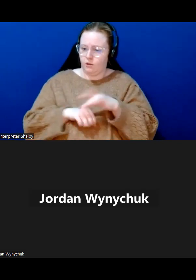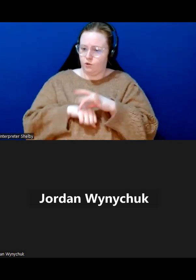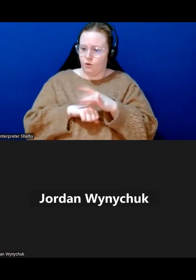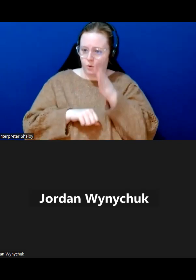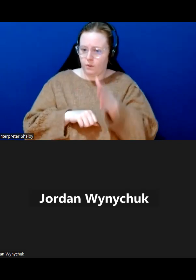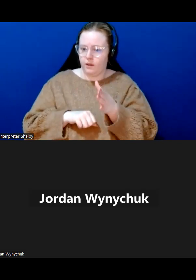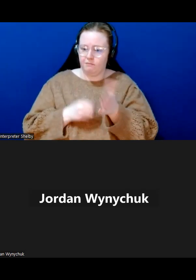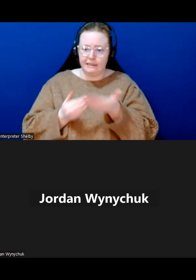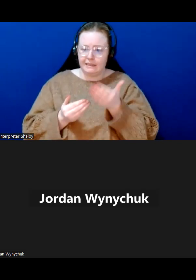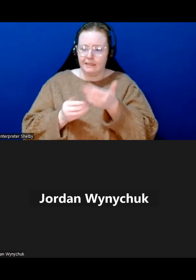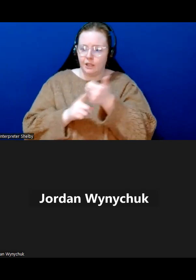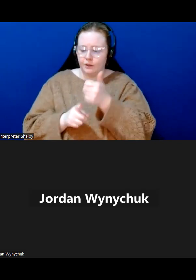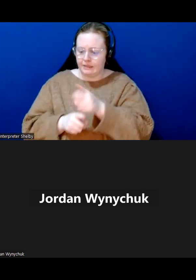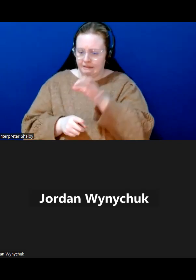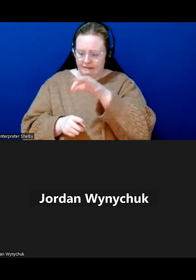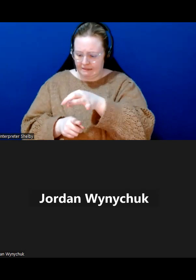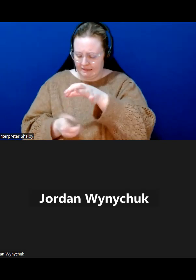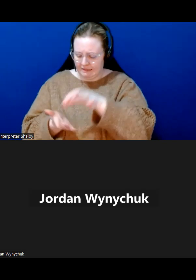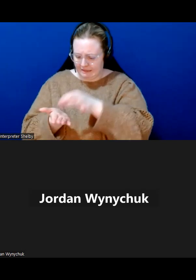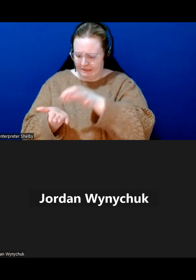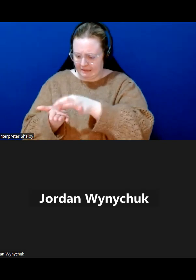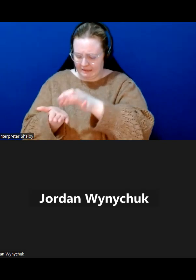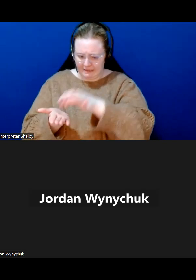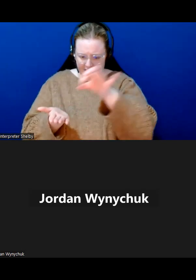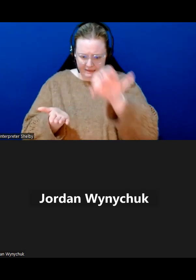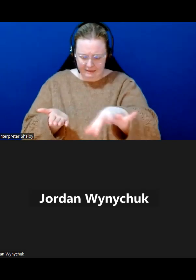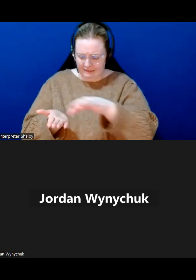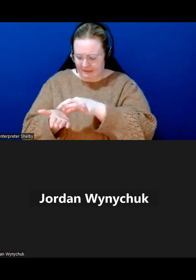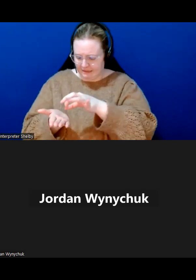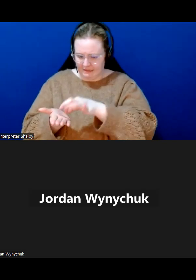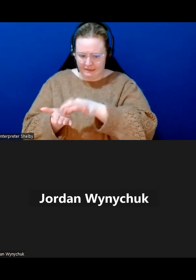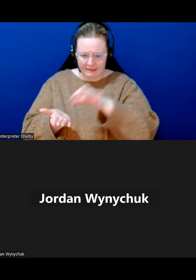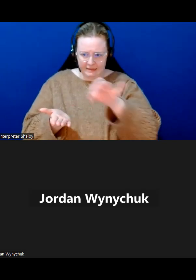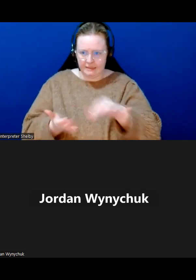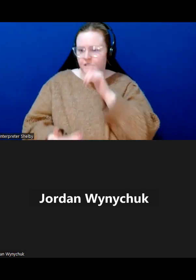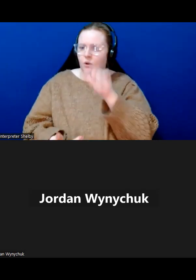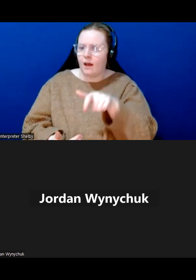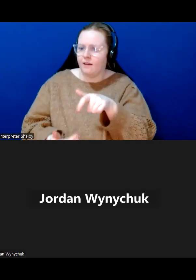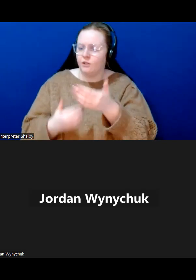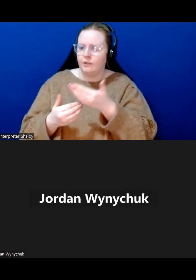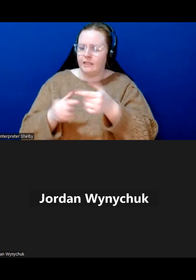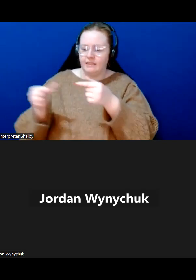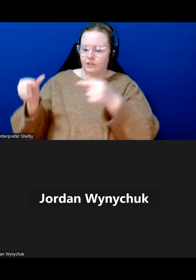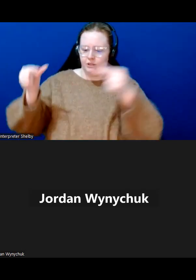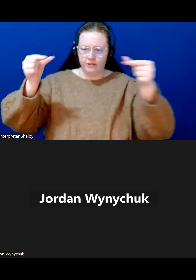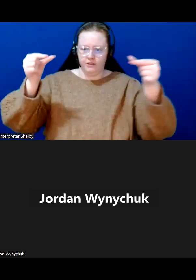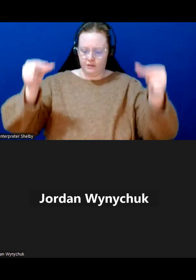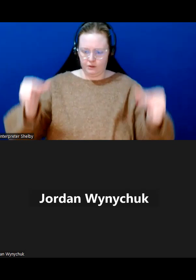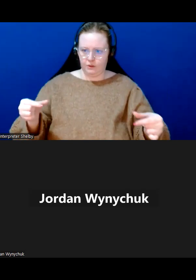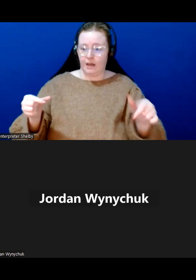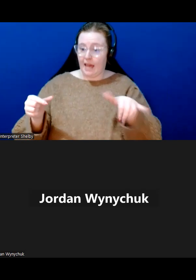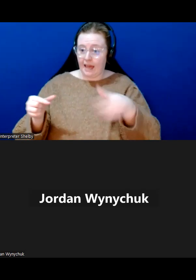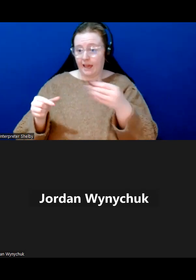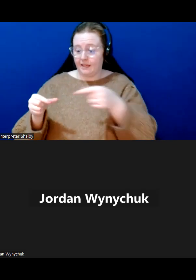easy. You don't need to be picking up these teeny tiny seeds all the time. And then it's all in a straight line, which is another bonus.